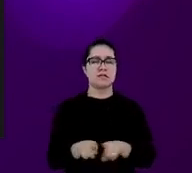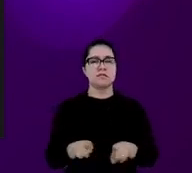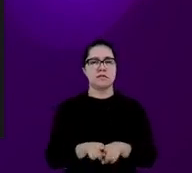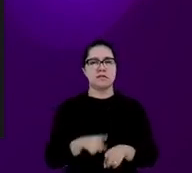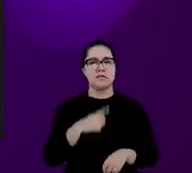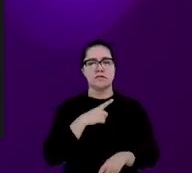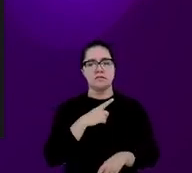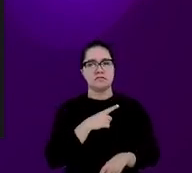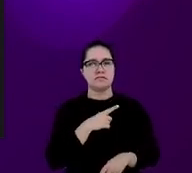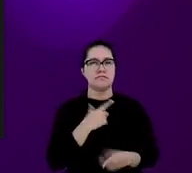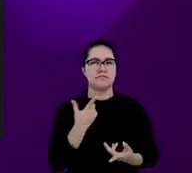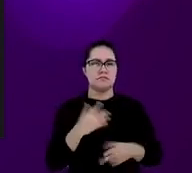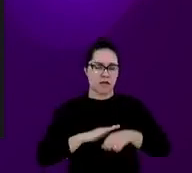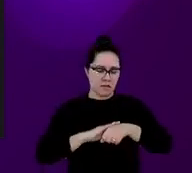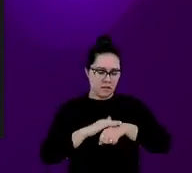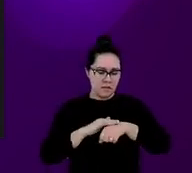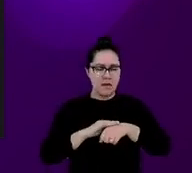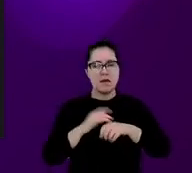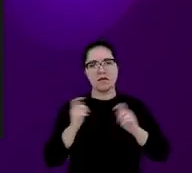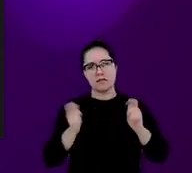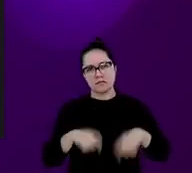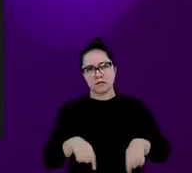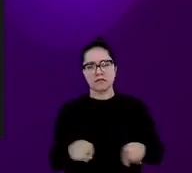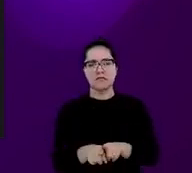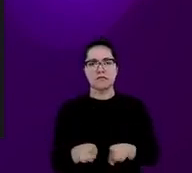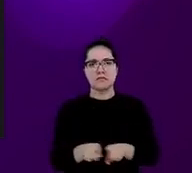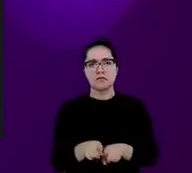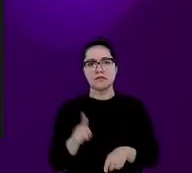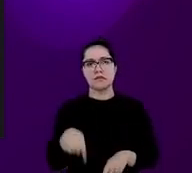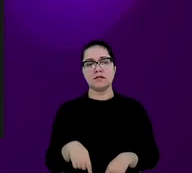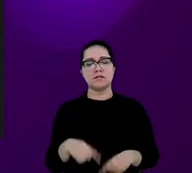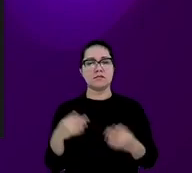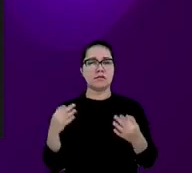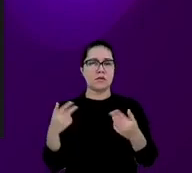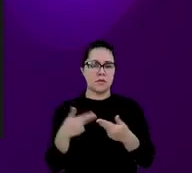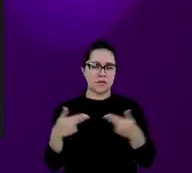So for pain, for inflammation in muscles,